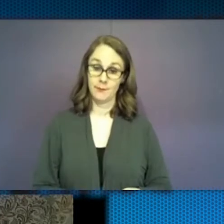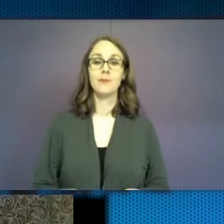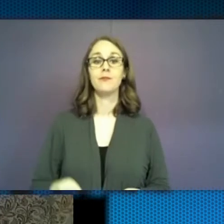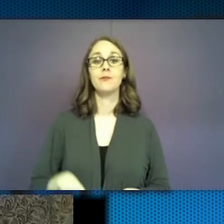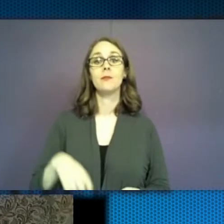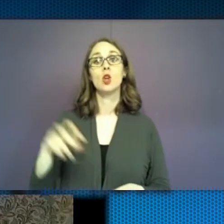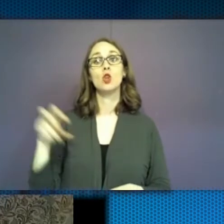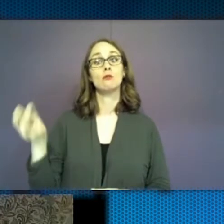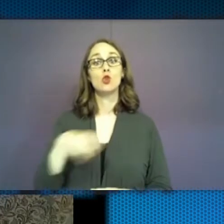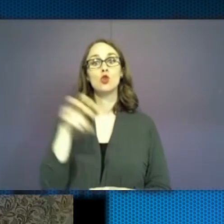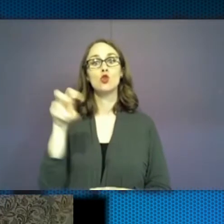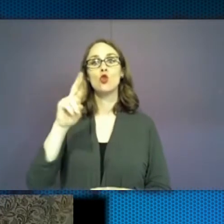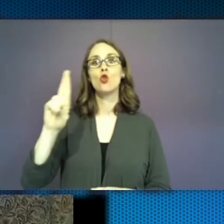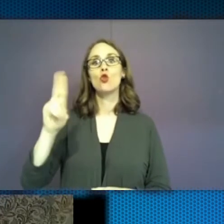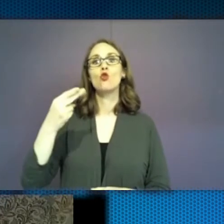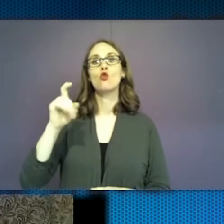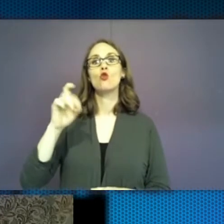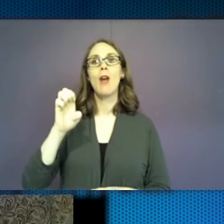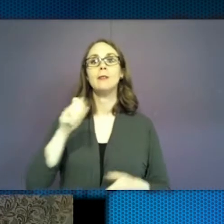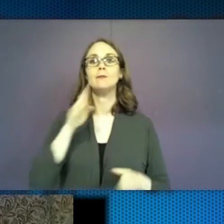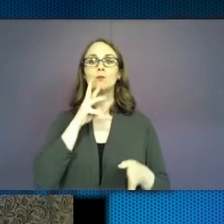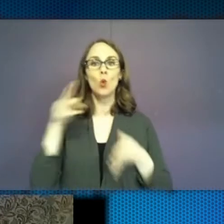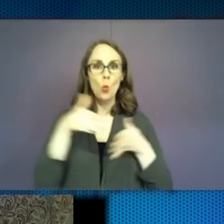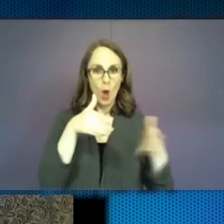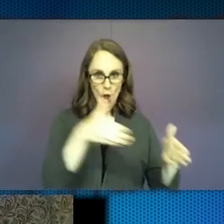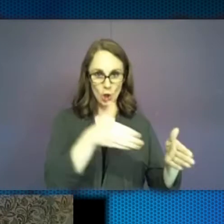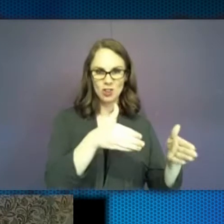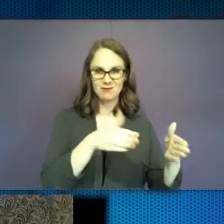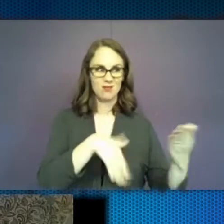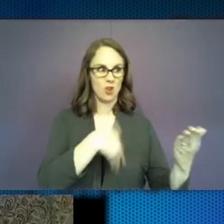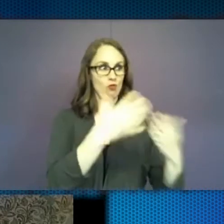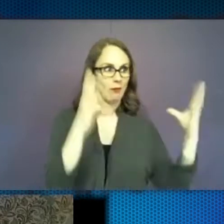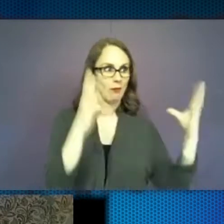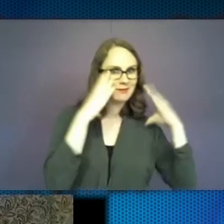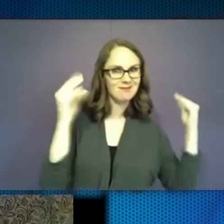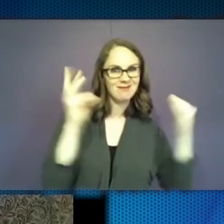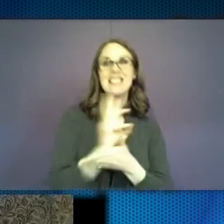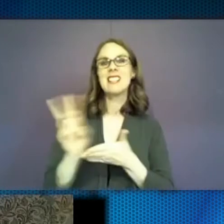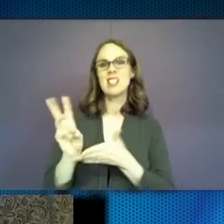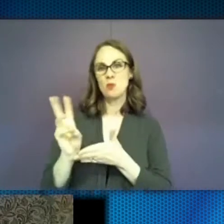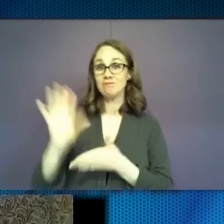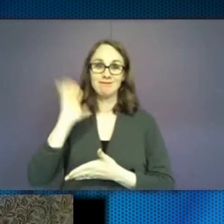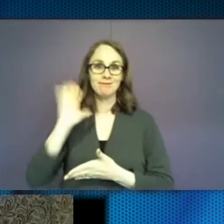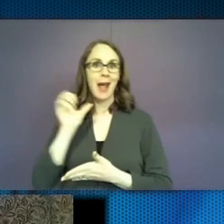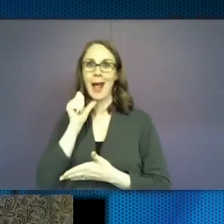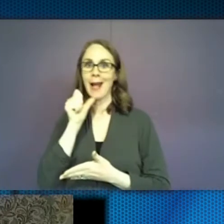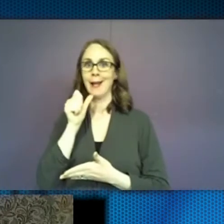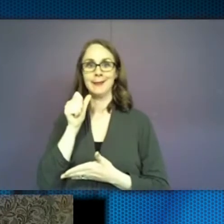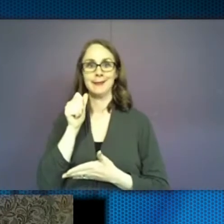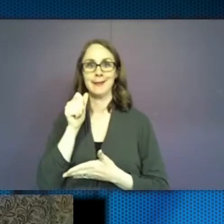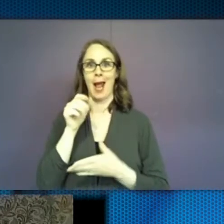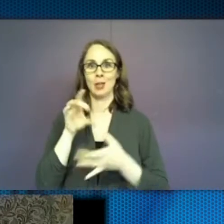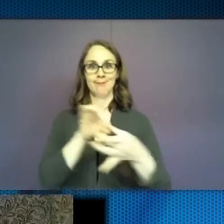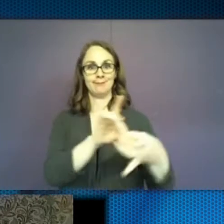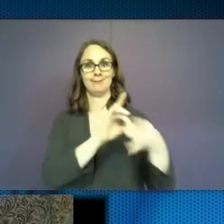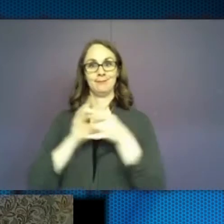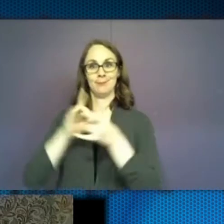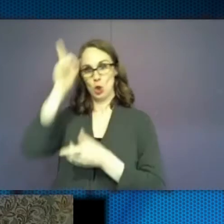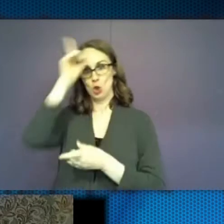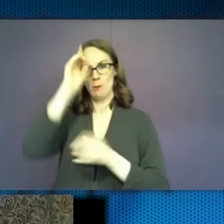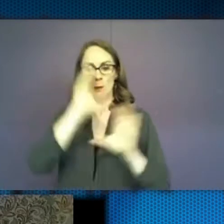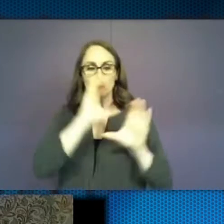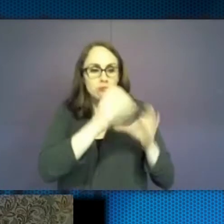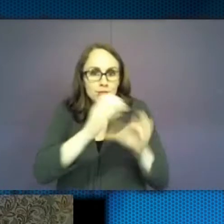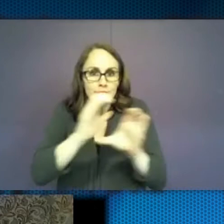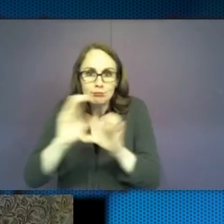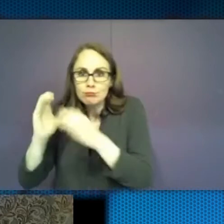Rhine from Heilbronn to Rotterdam took 6 weeks. So back then there was not a unified Germany, so it was all these little principalities